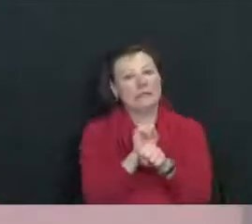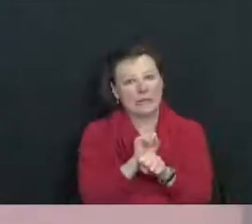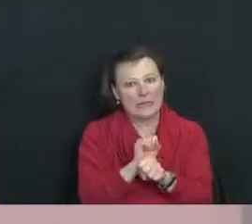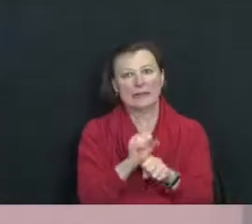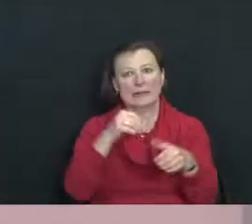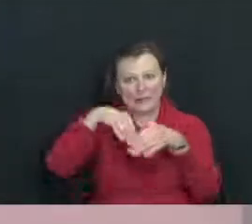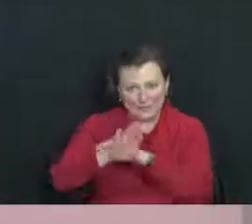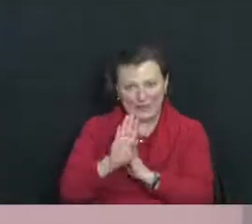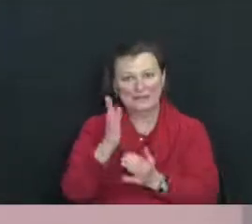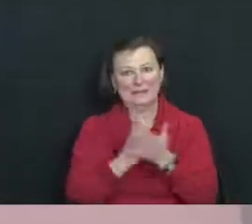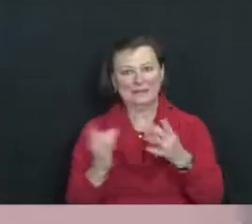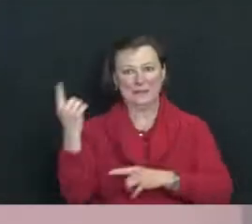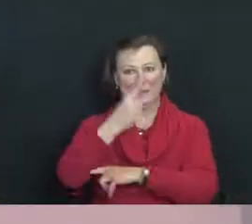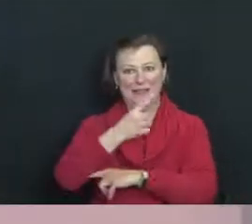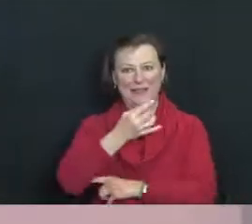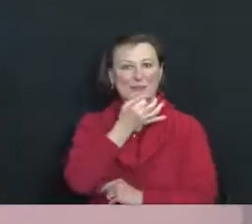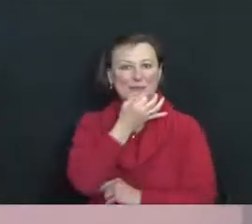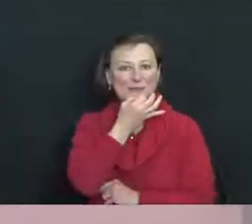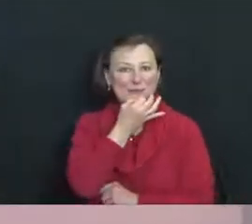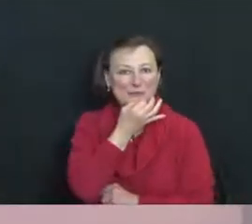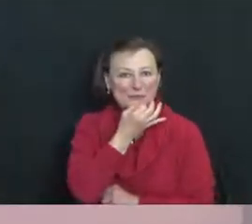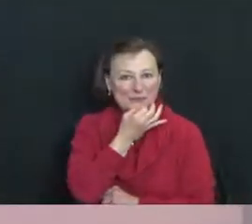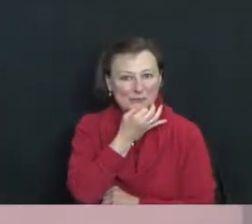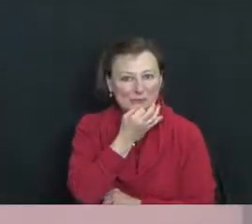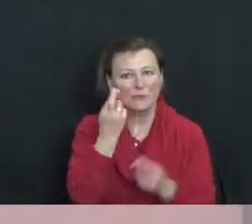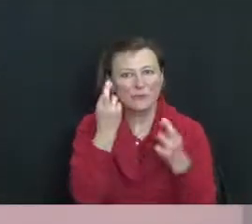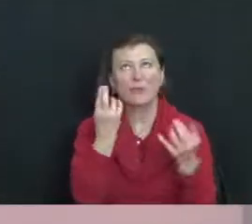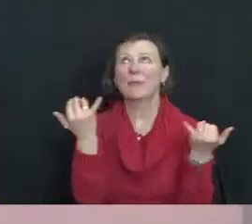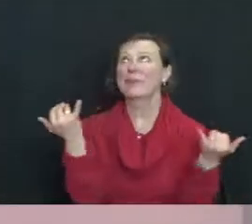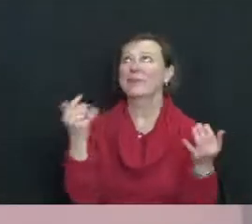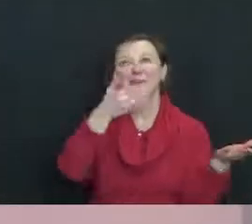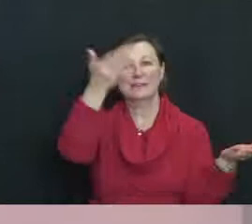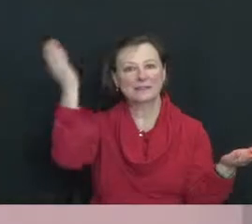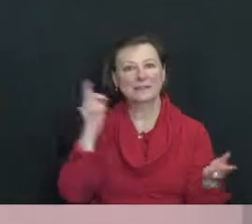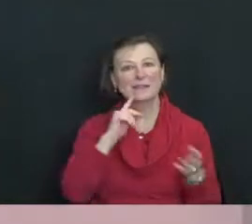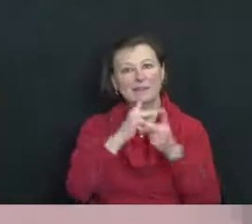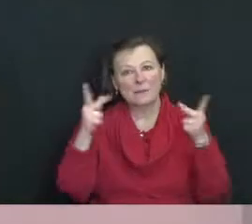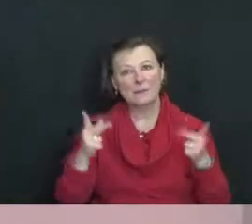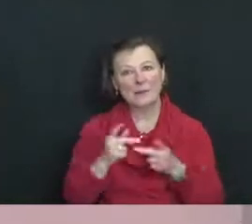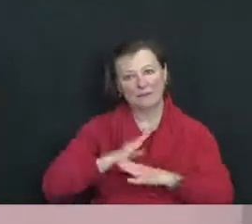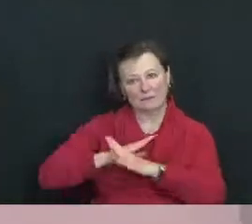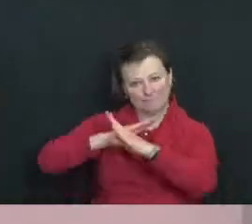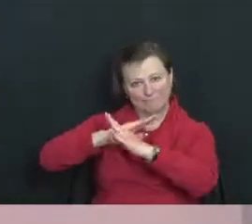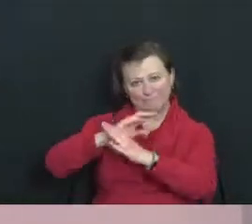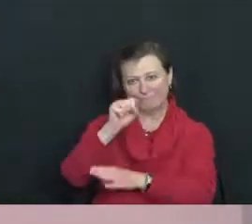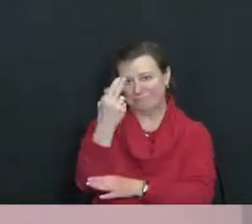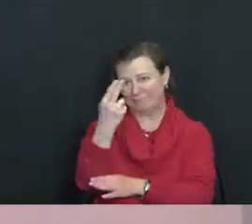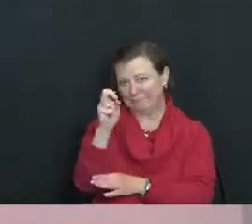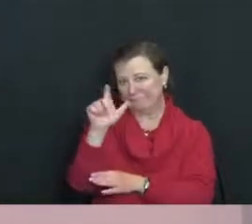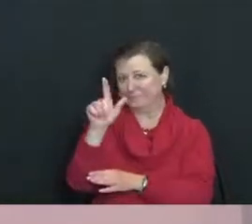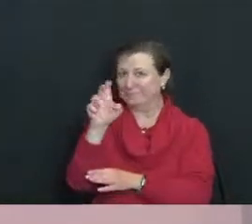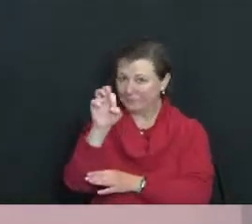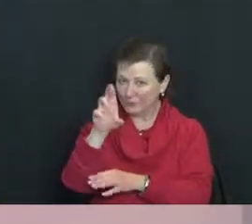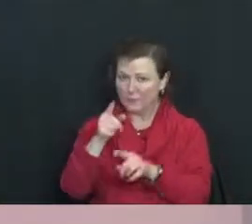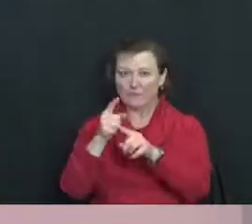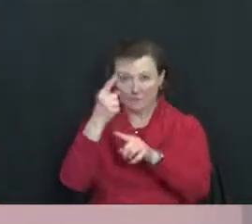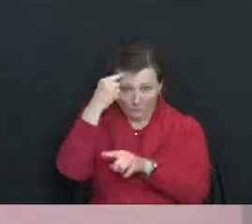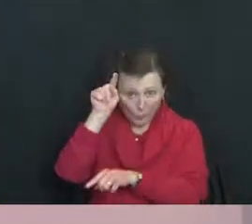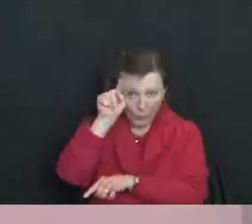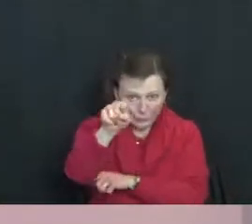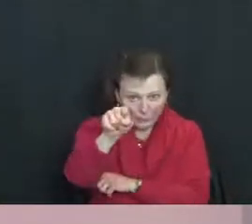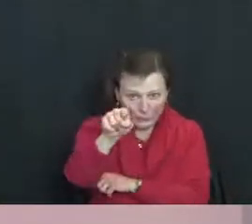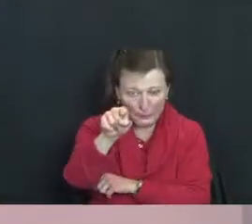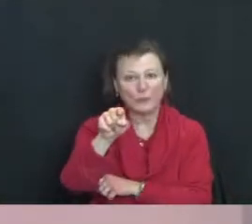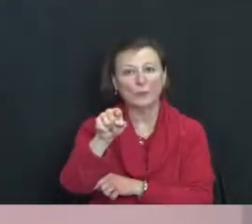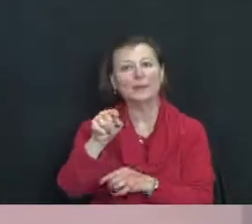soon, we hope that this is a place of shelter for you, the kind of shelter you need to